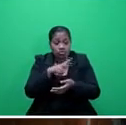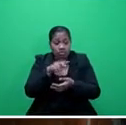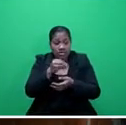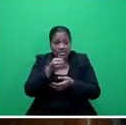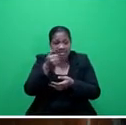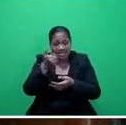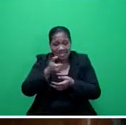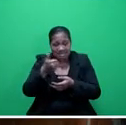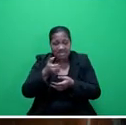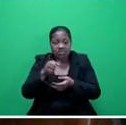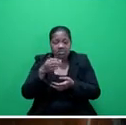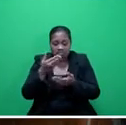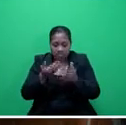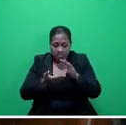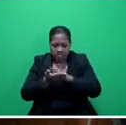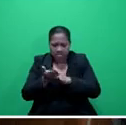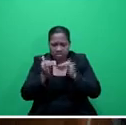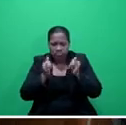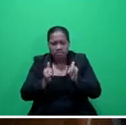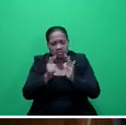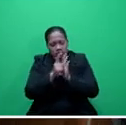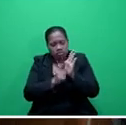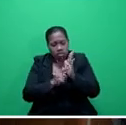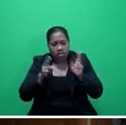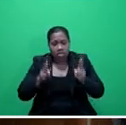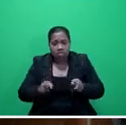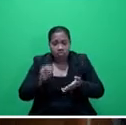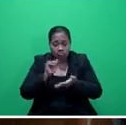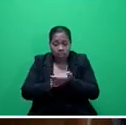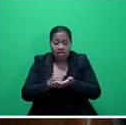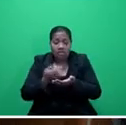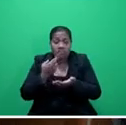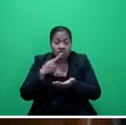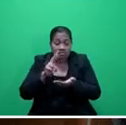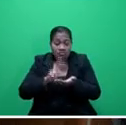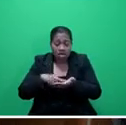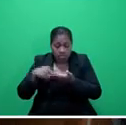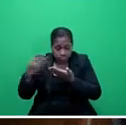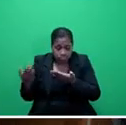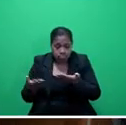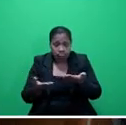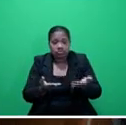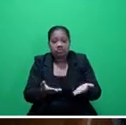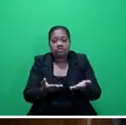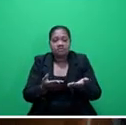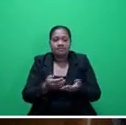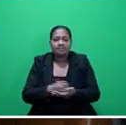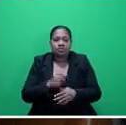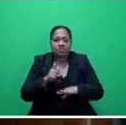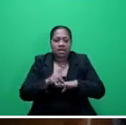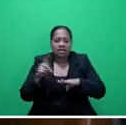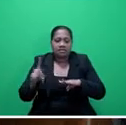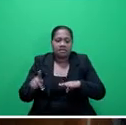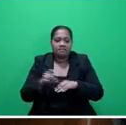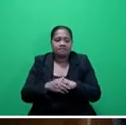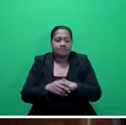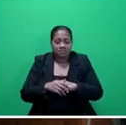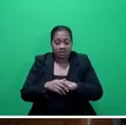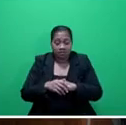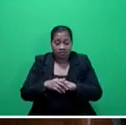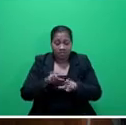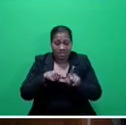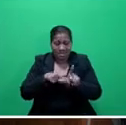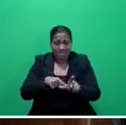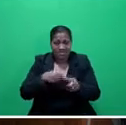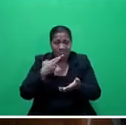Justice, Law and Human Rights for review and to table the reports on its finding back to Parliament. Gathering from the annual report of